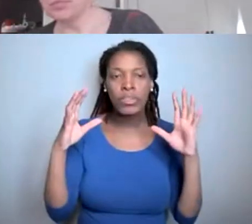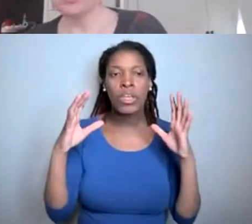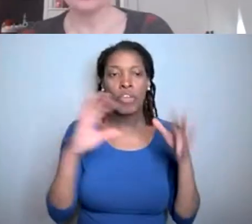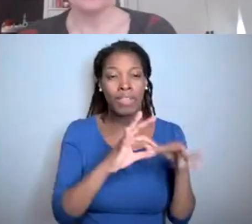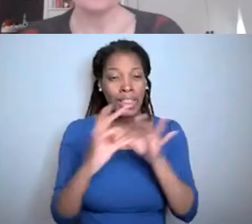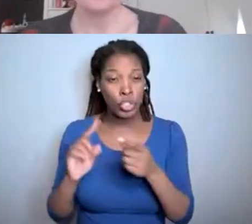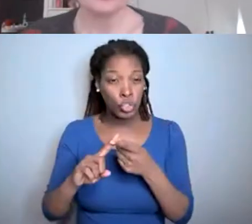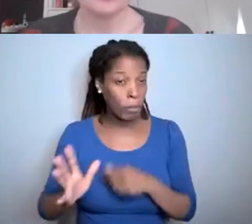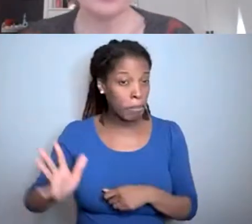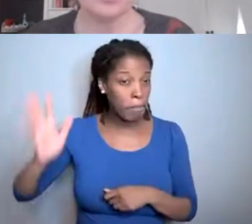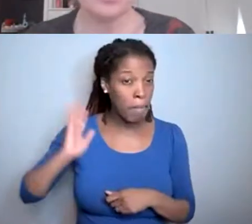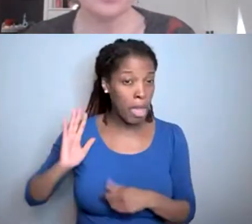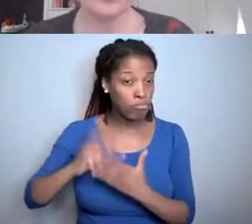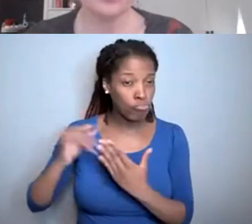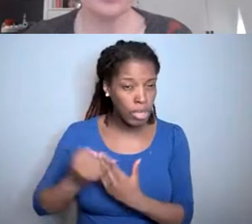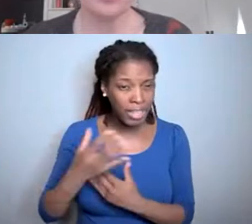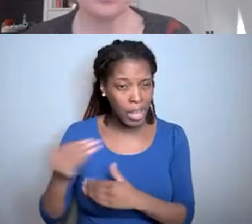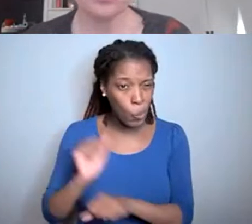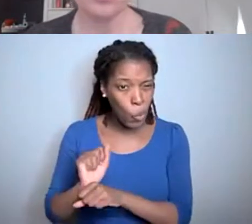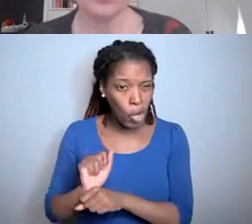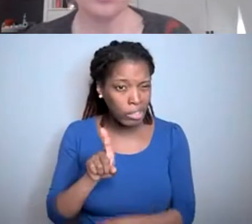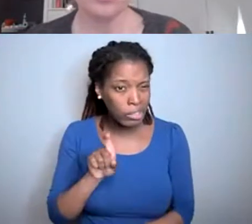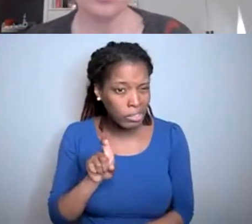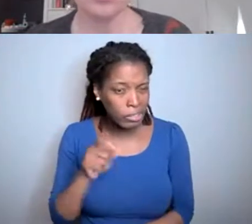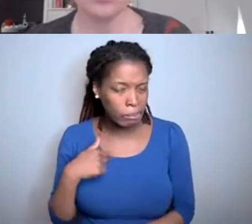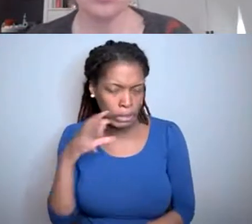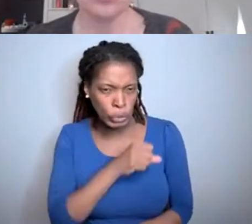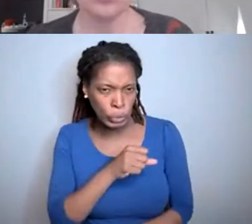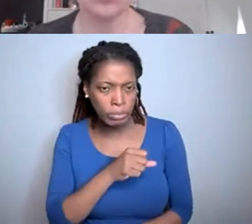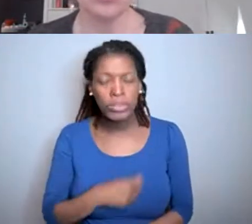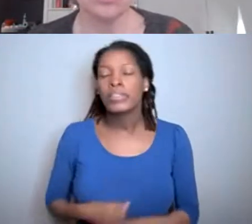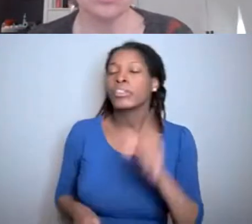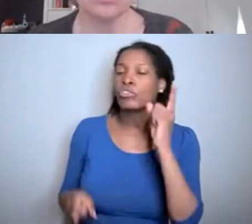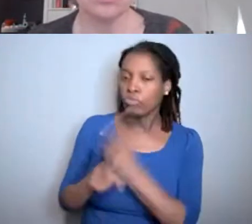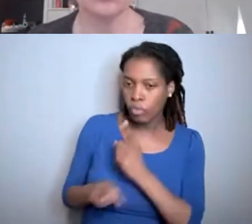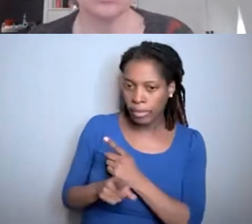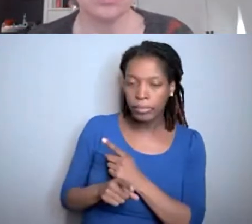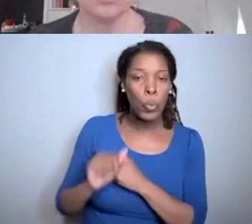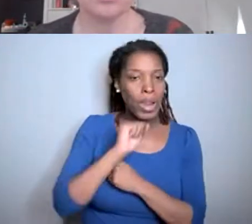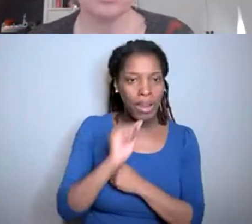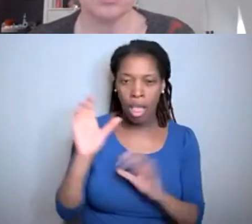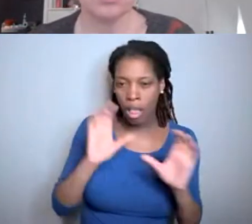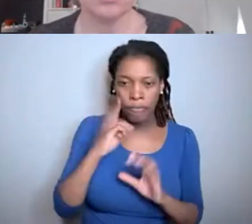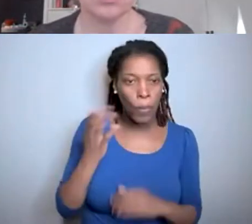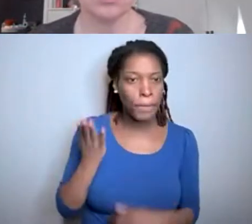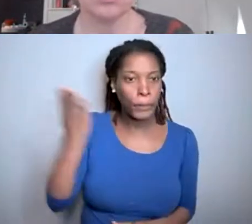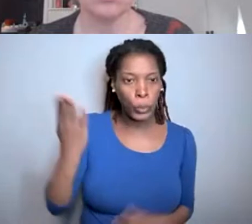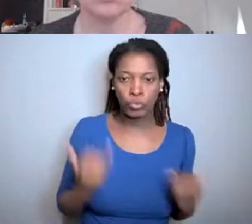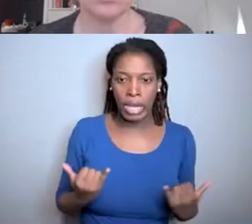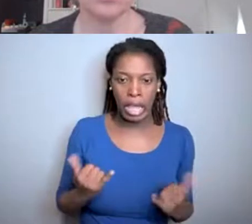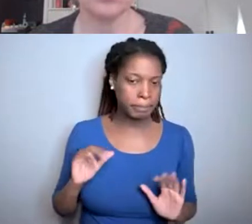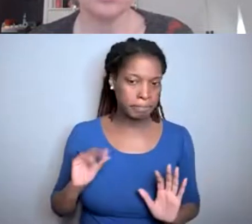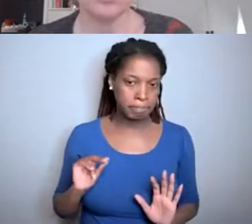correct yes that is correct again we are not looking for proposals at this stage um